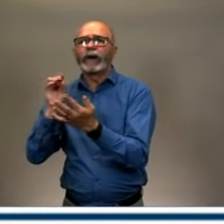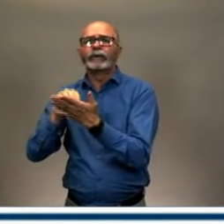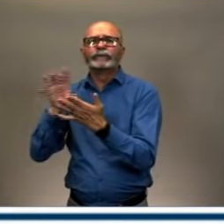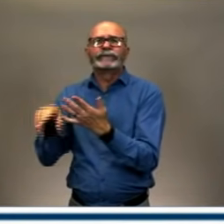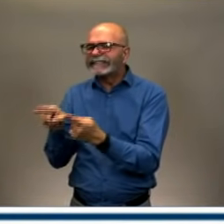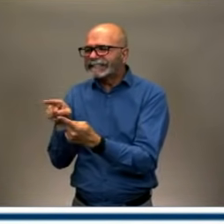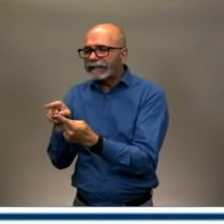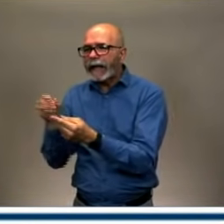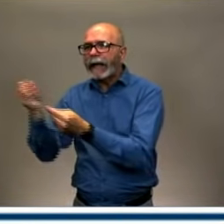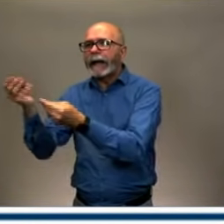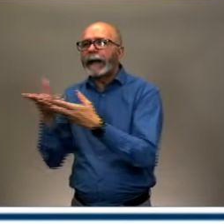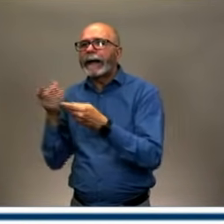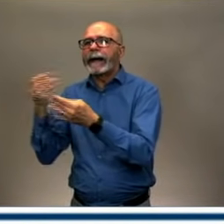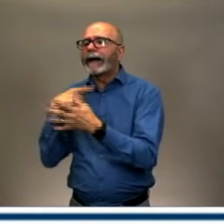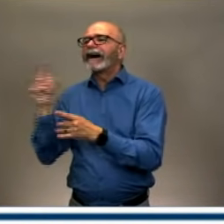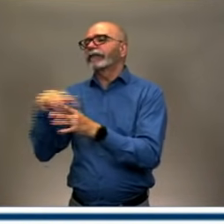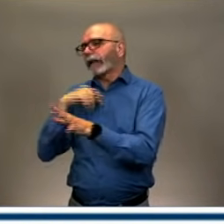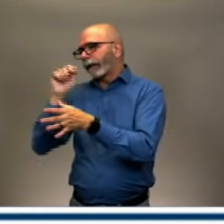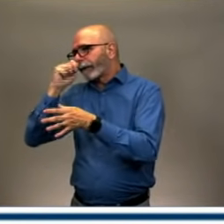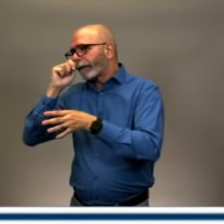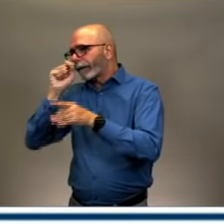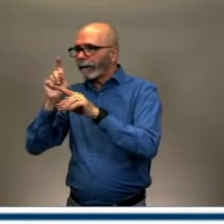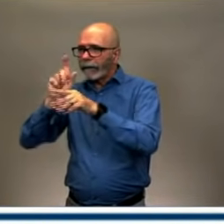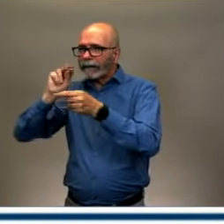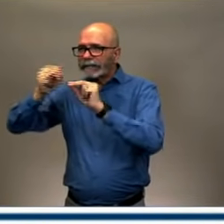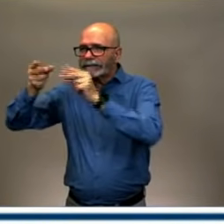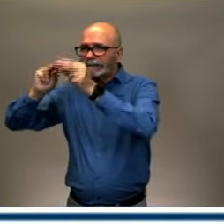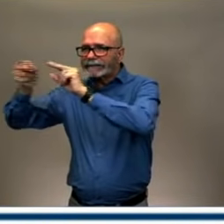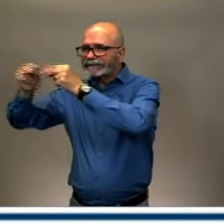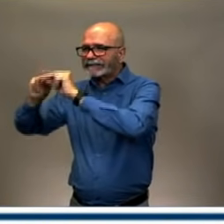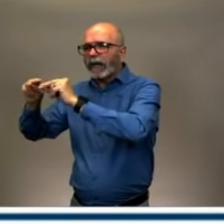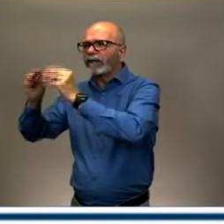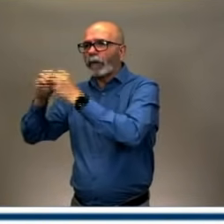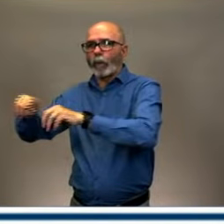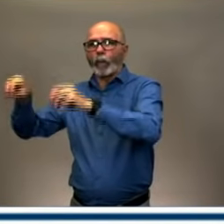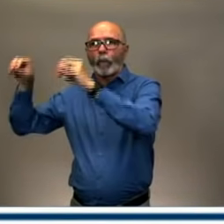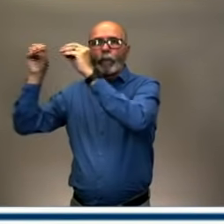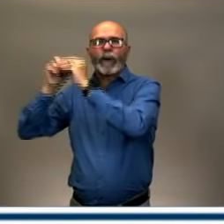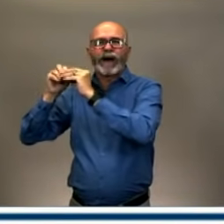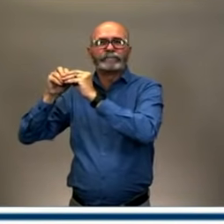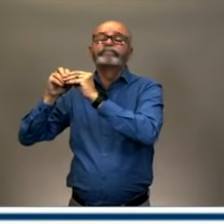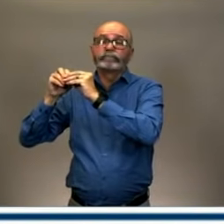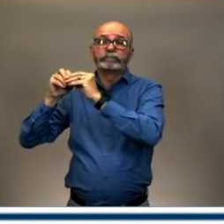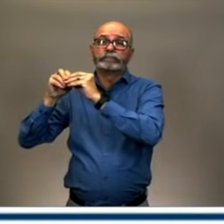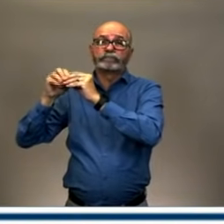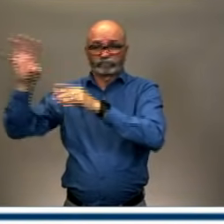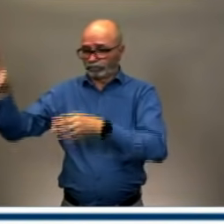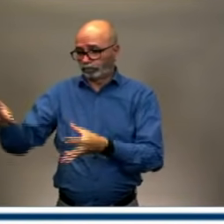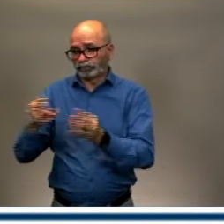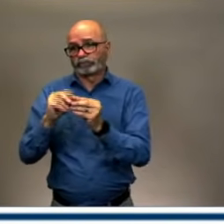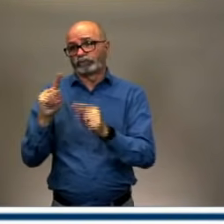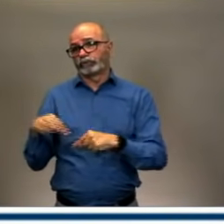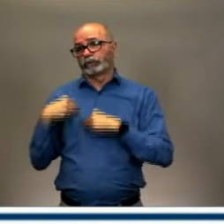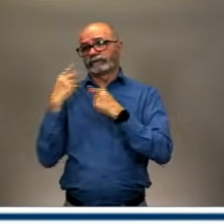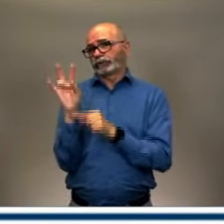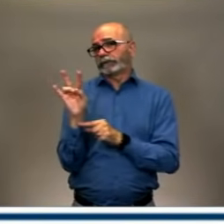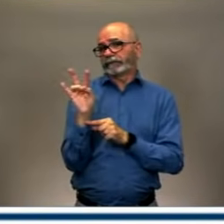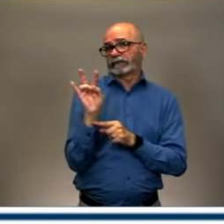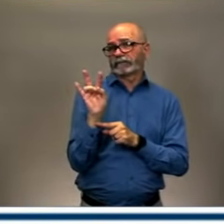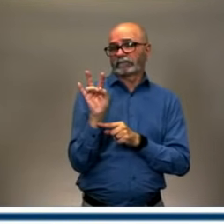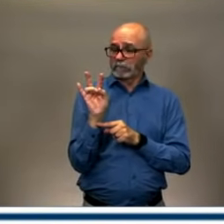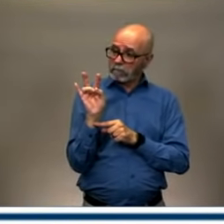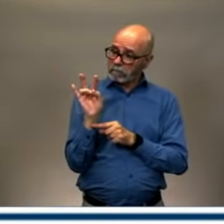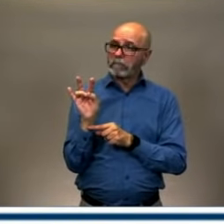And through that testing, we identified a number of additional cases. You're right that the total number is 7. And